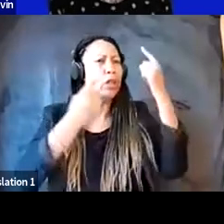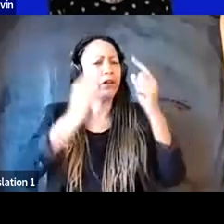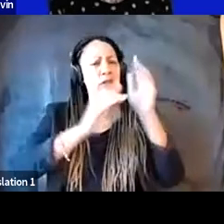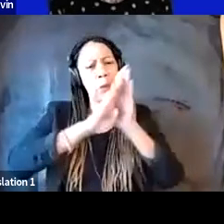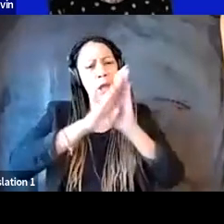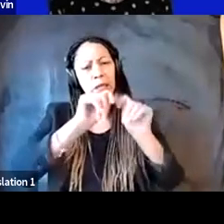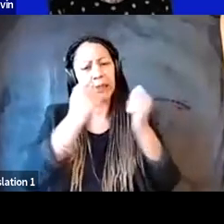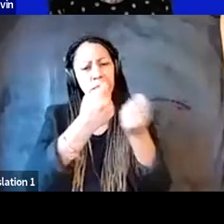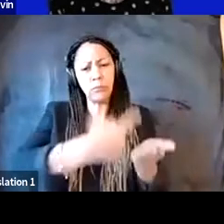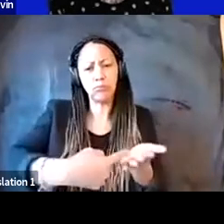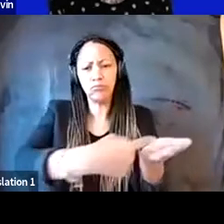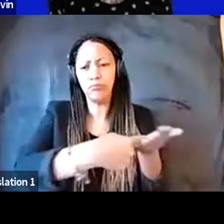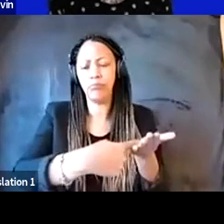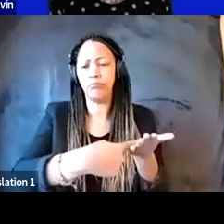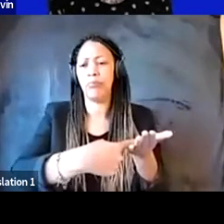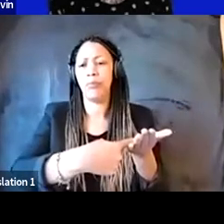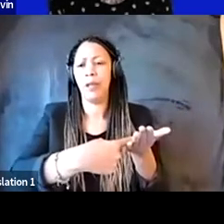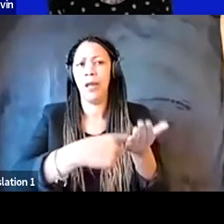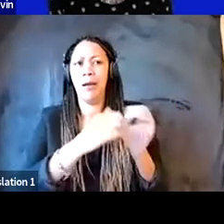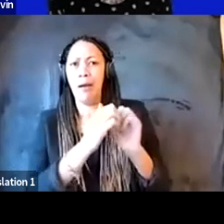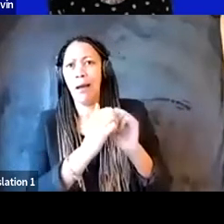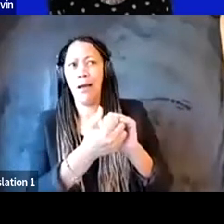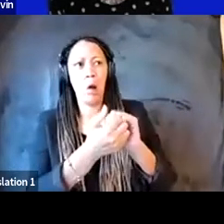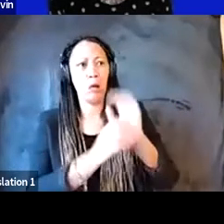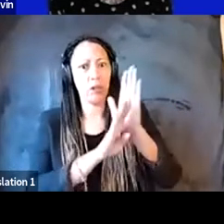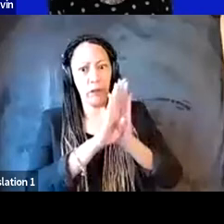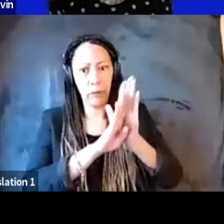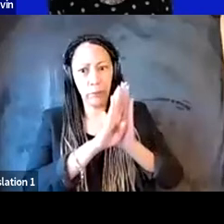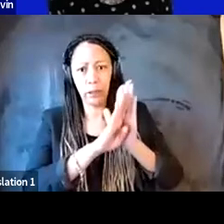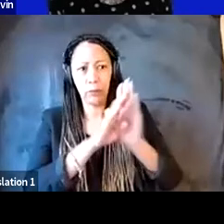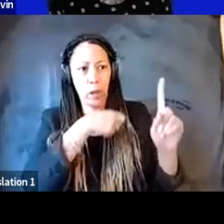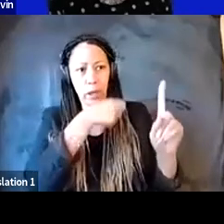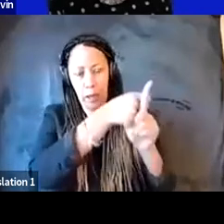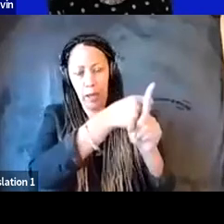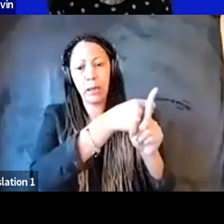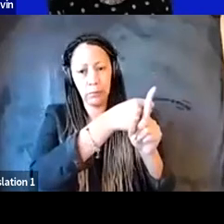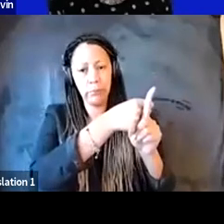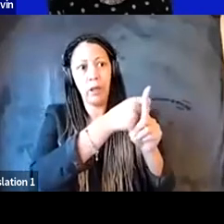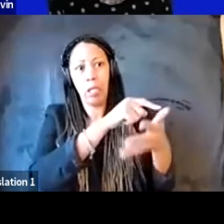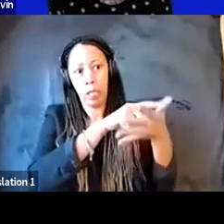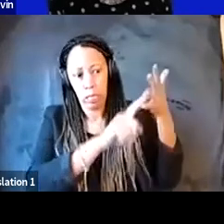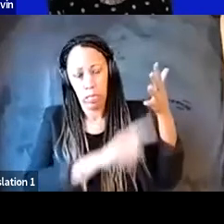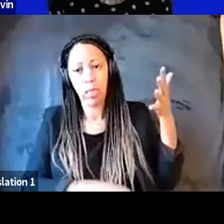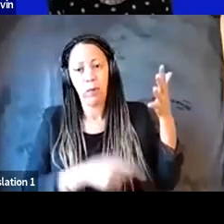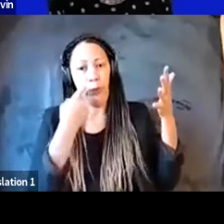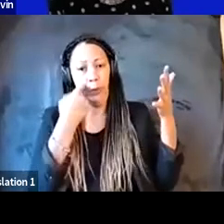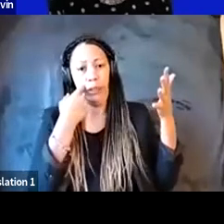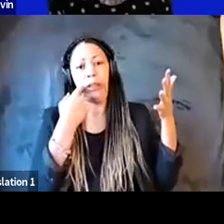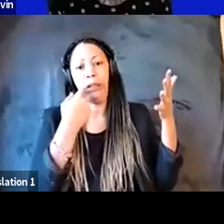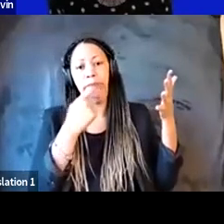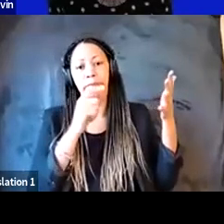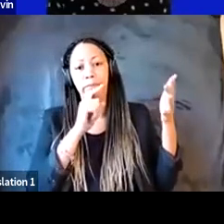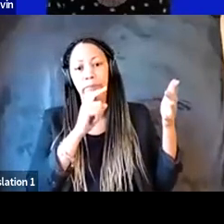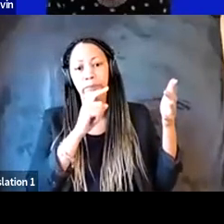through you know, how the development may be impacting those things, and any ideas for